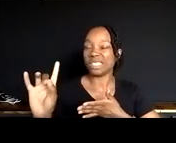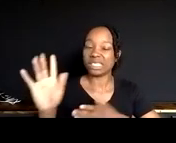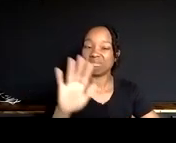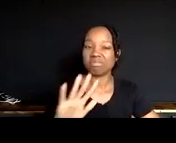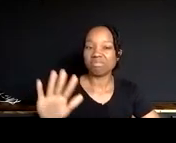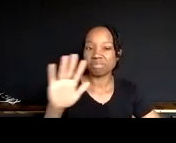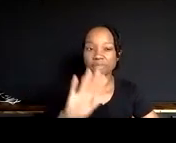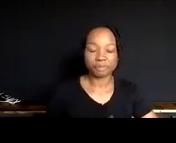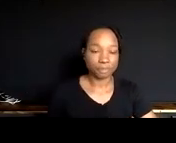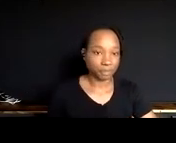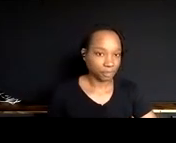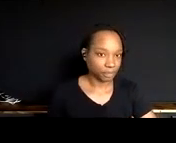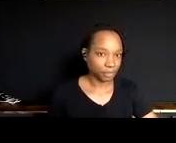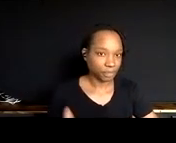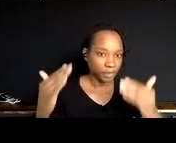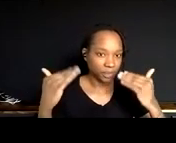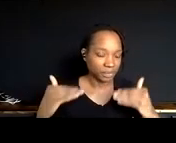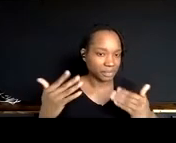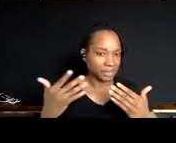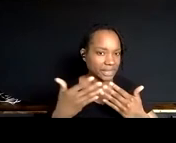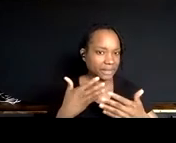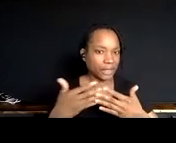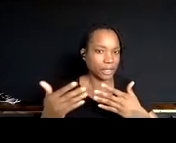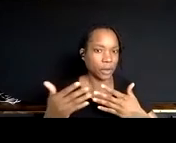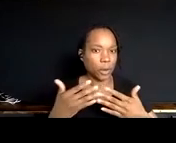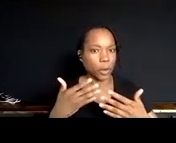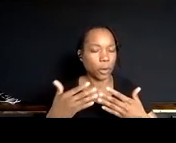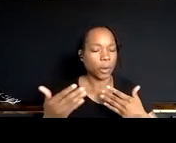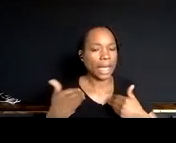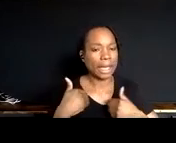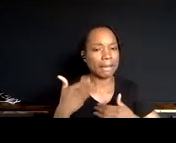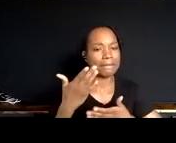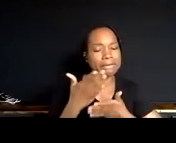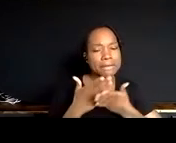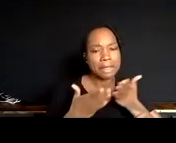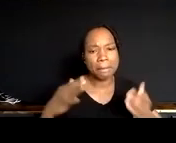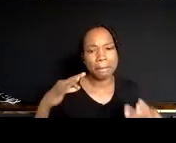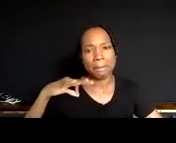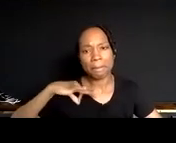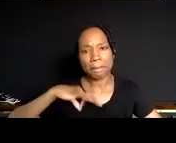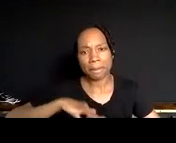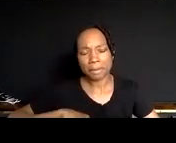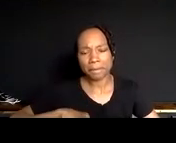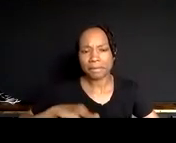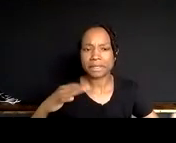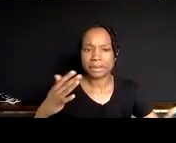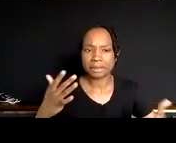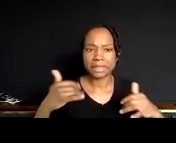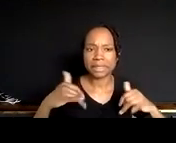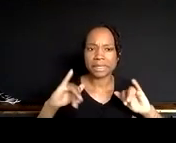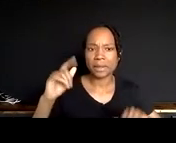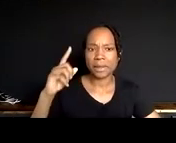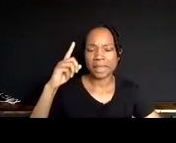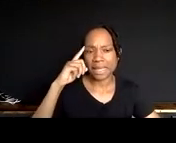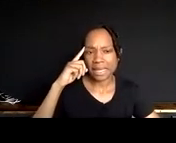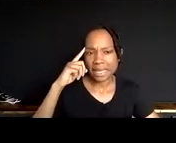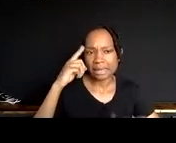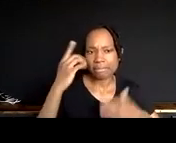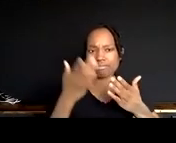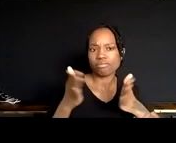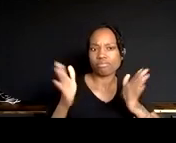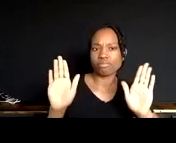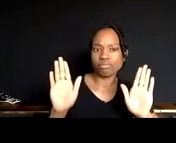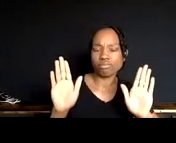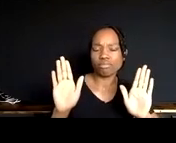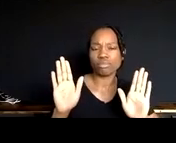Even though those are a few benefits, I still think that the overall retooling of